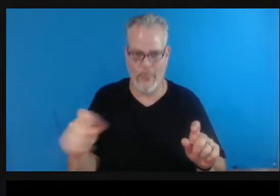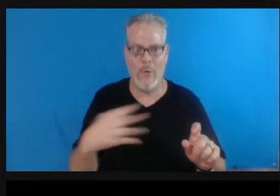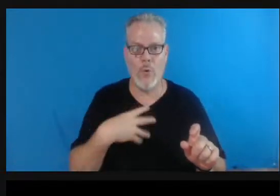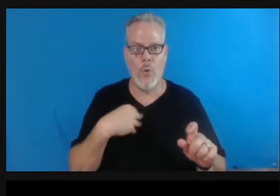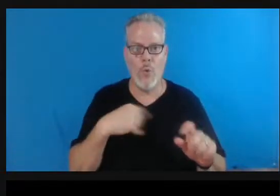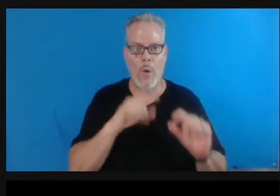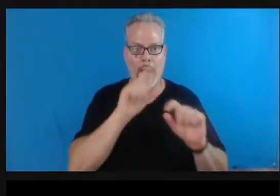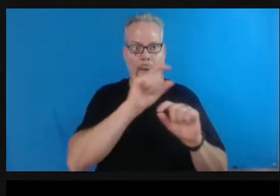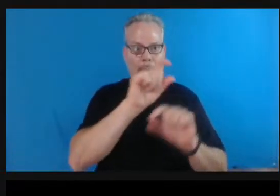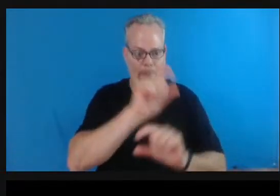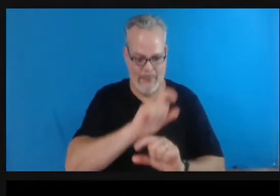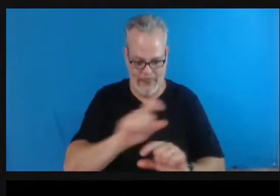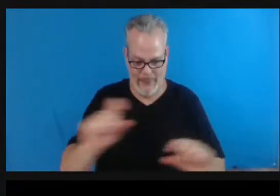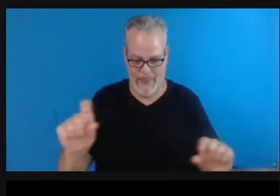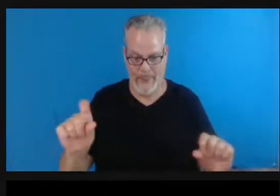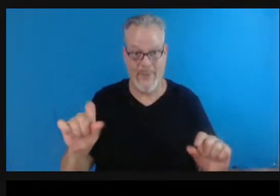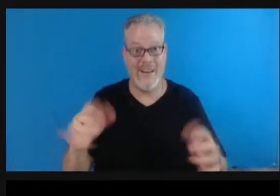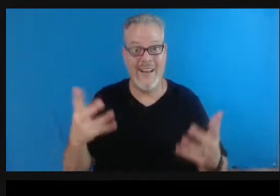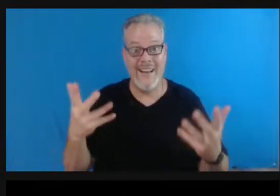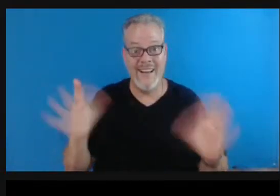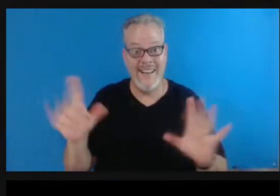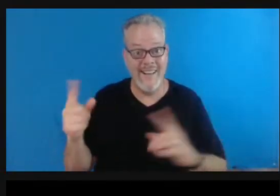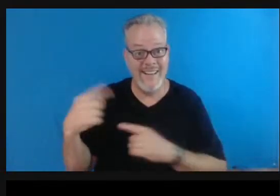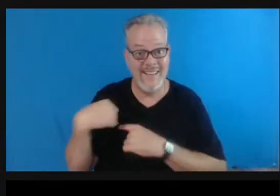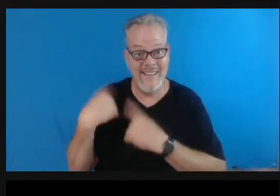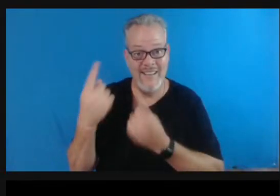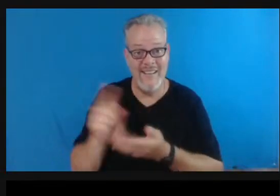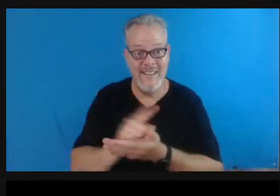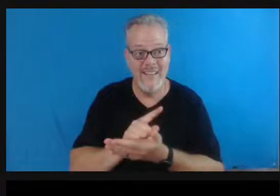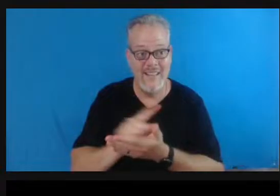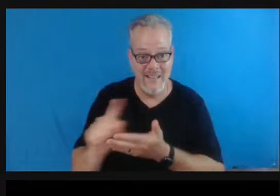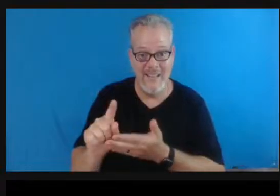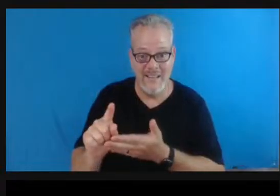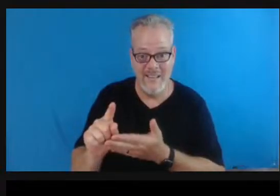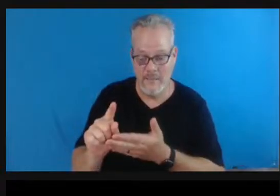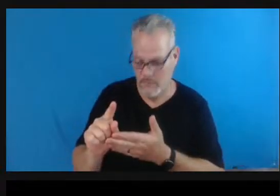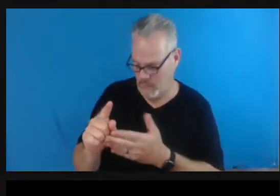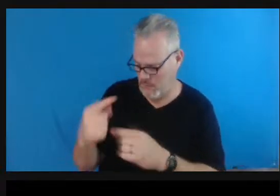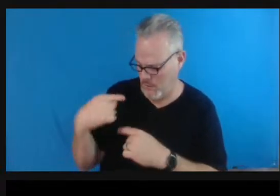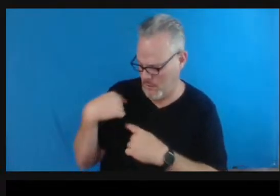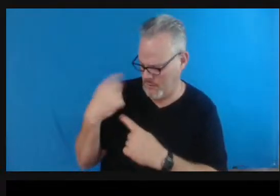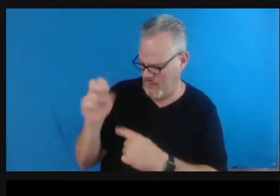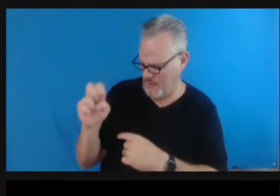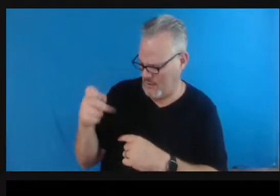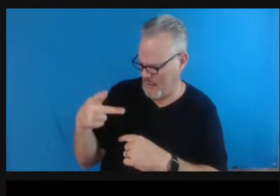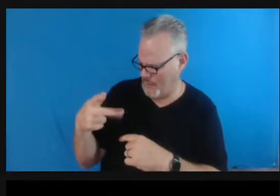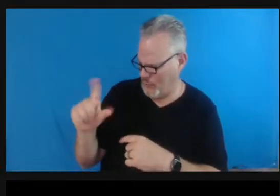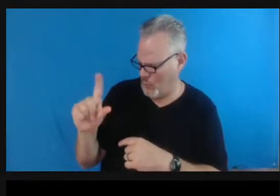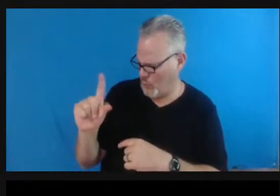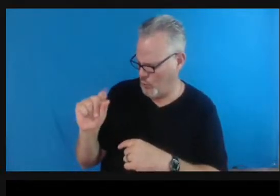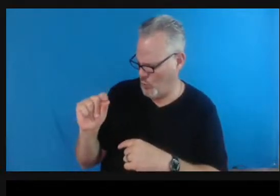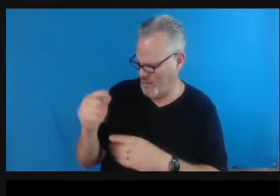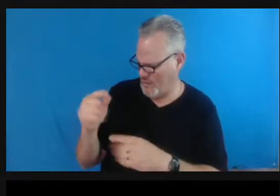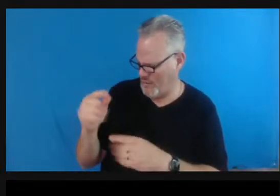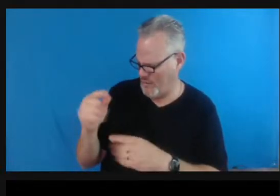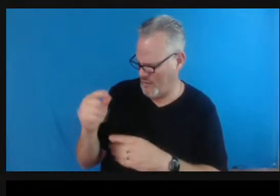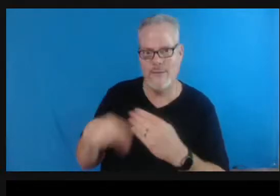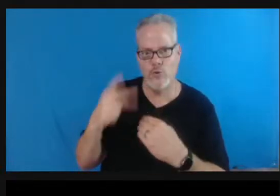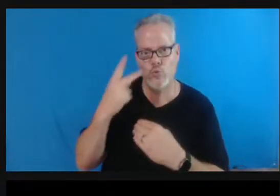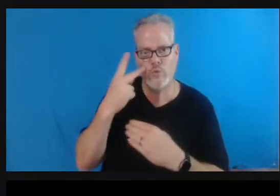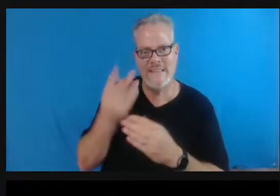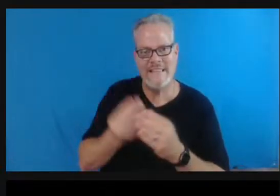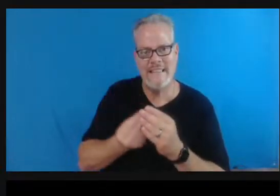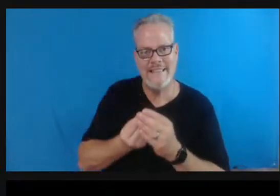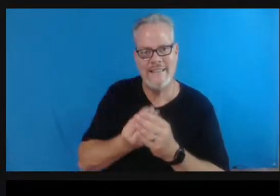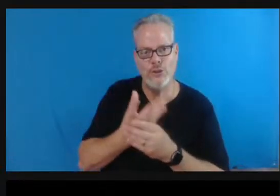wiggling too. This is just the last week, right? So since episode 20 ended, we're seeing injection in the crater floor before